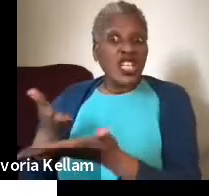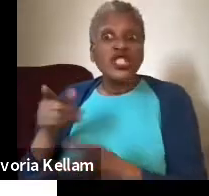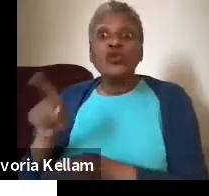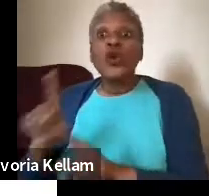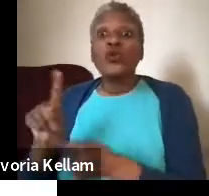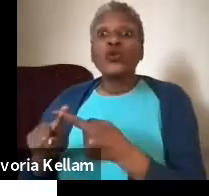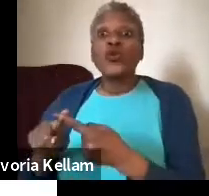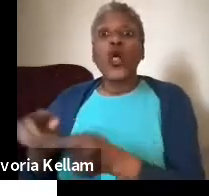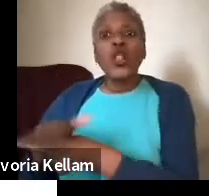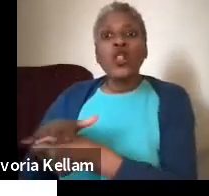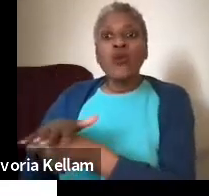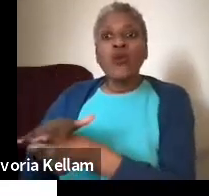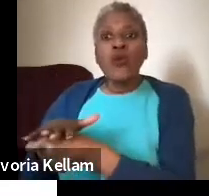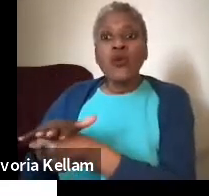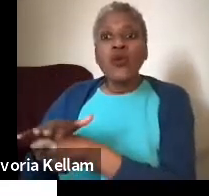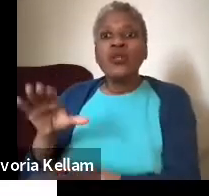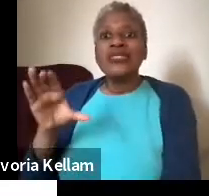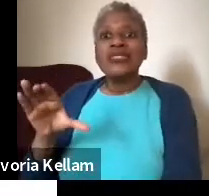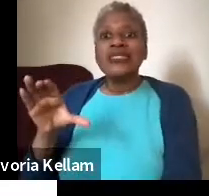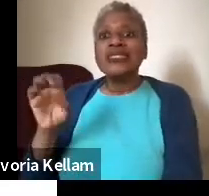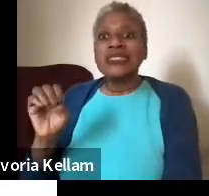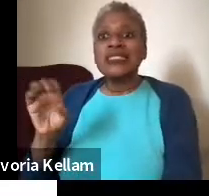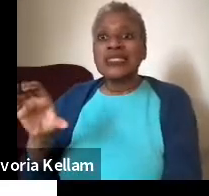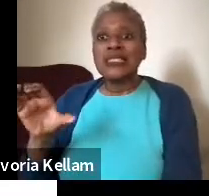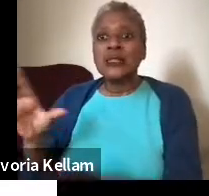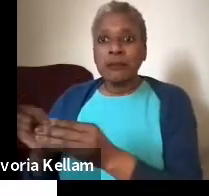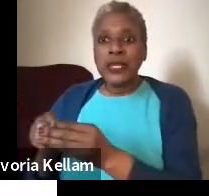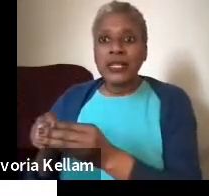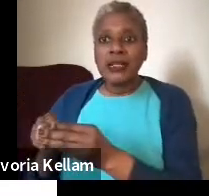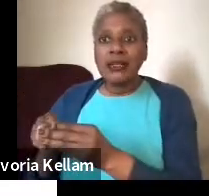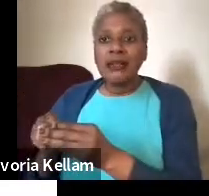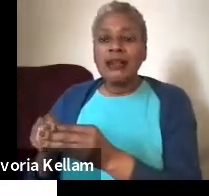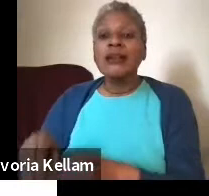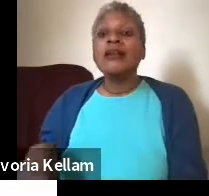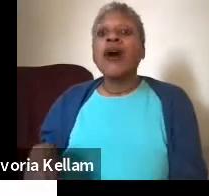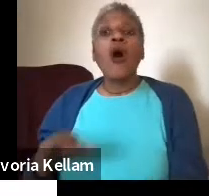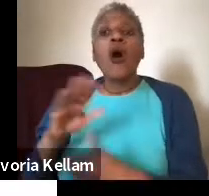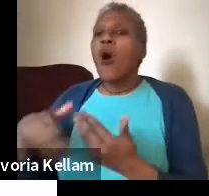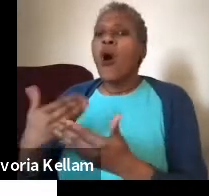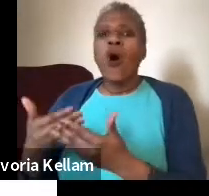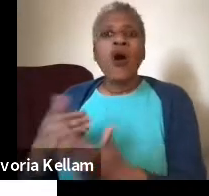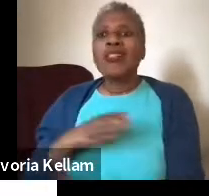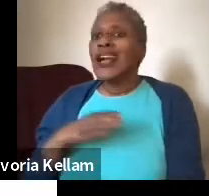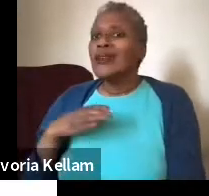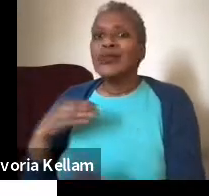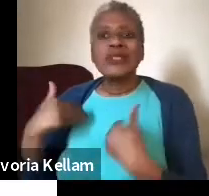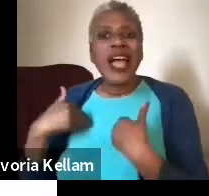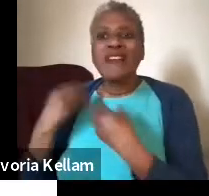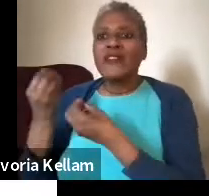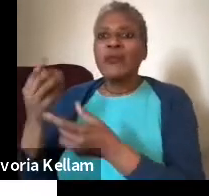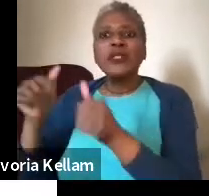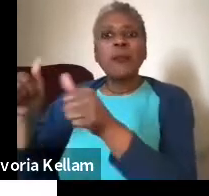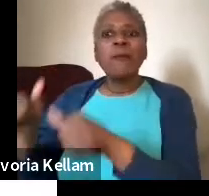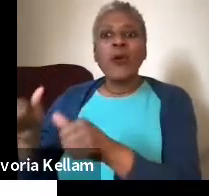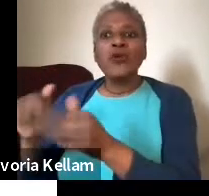meeting. And all councils have websites as well as a lot of information on the DOE website, which